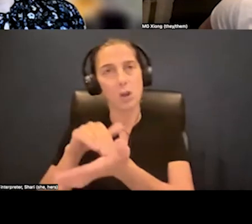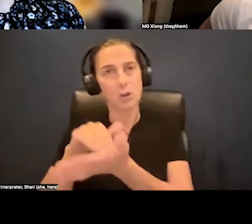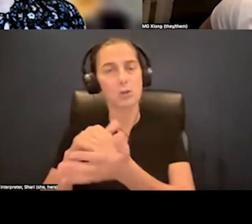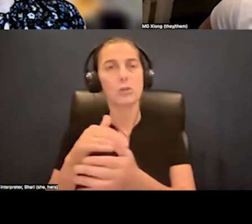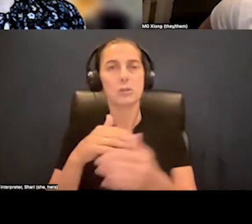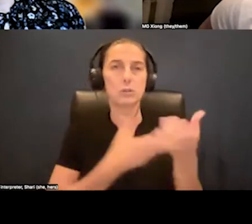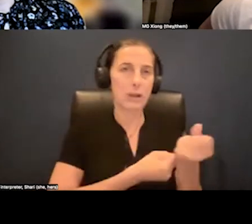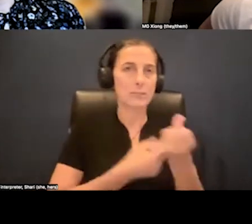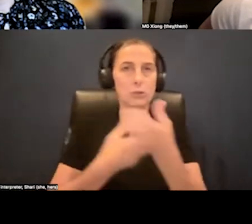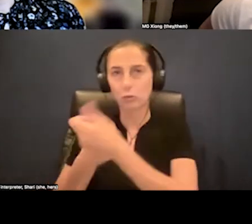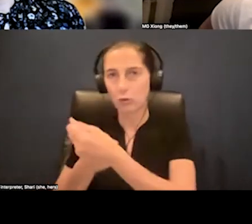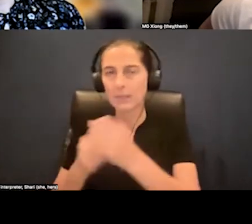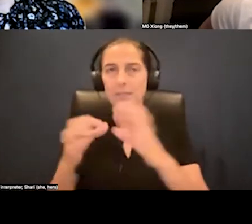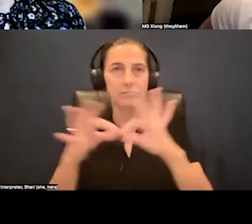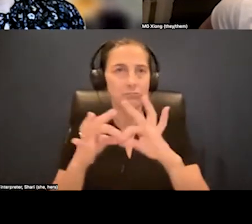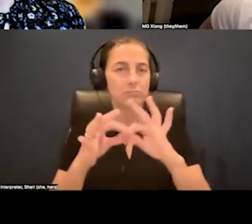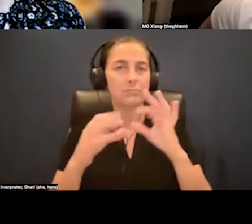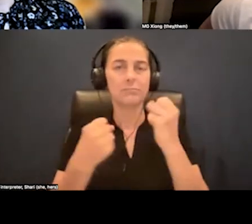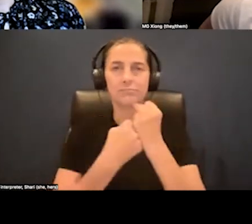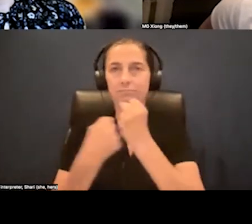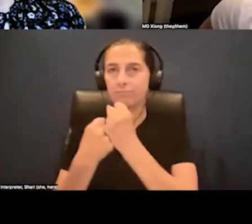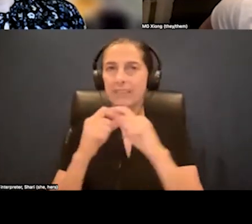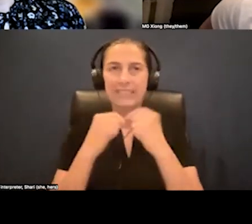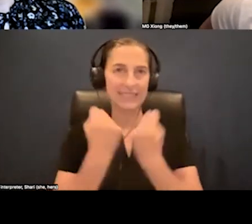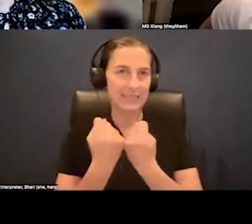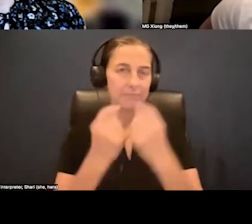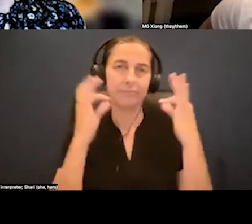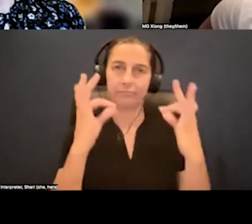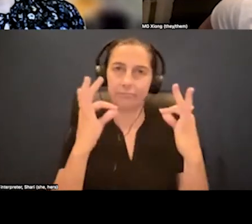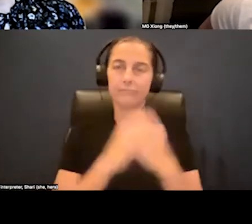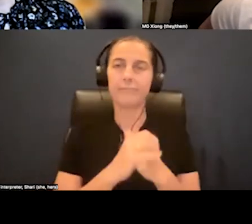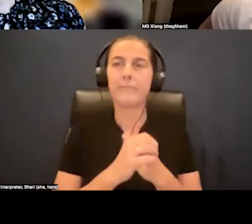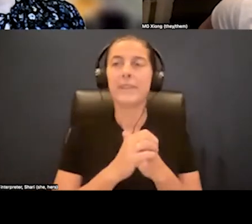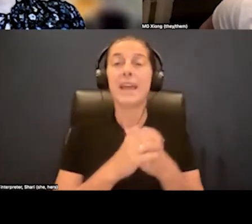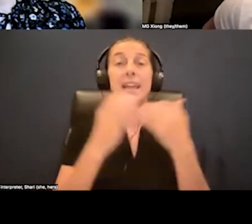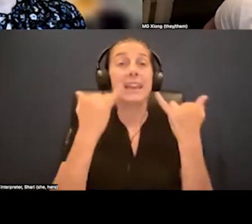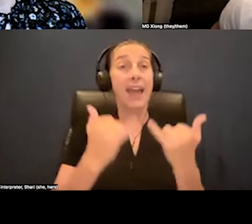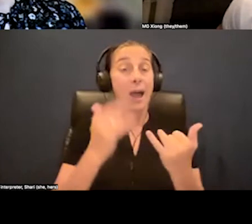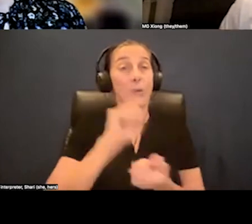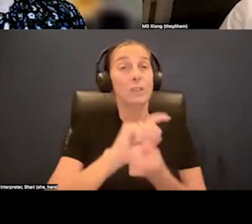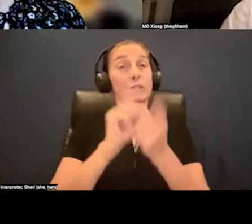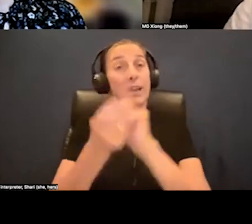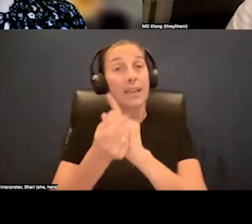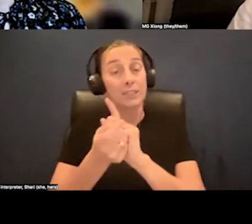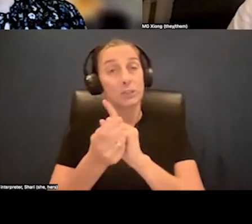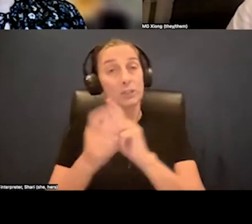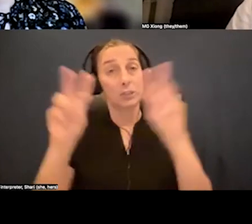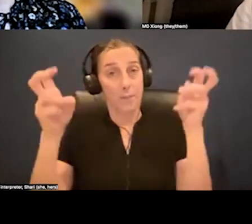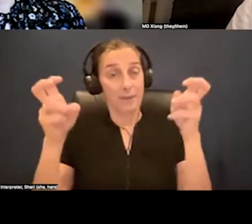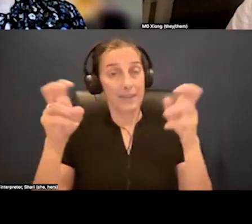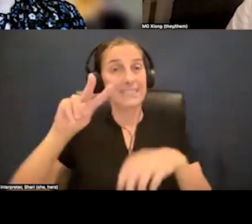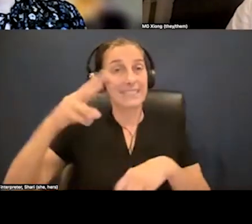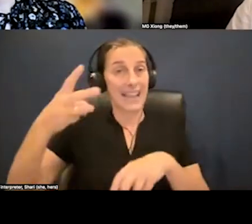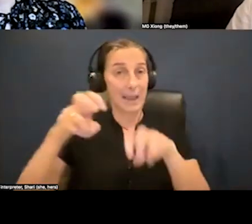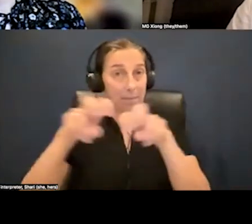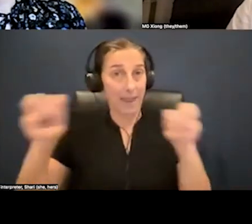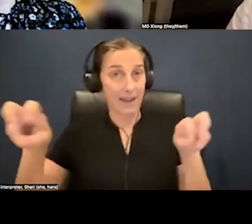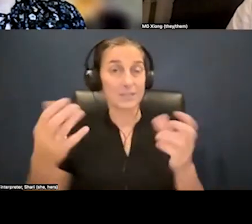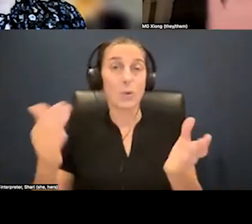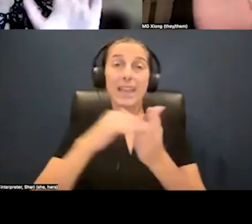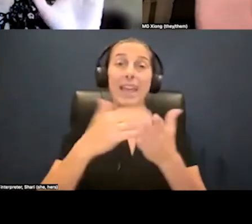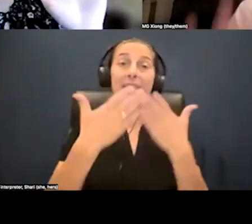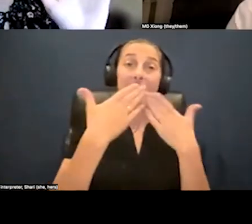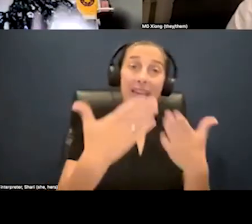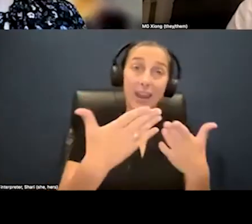And we're going to actually now switch over to our second panel. So once again, thank you, Claire, MG, and